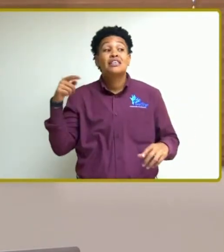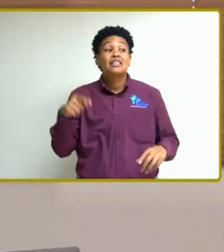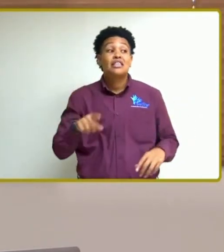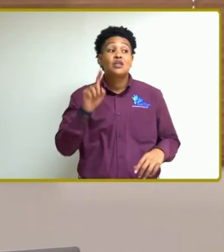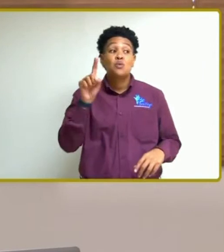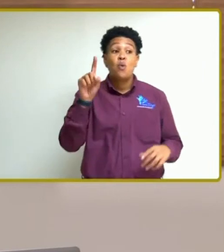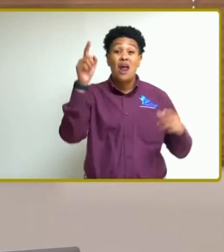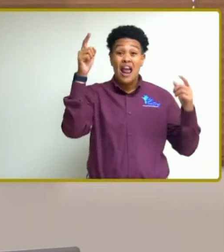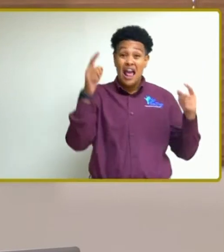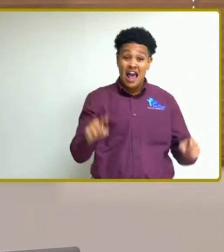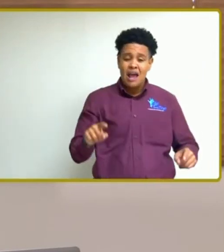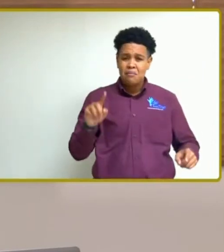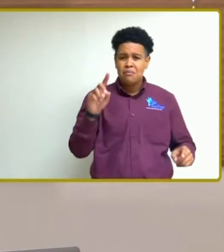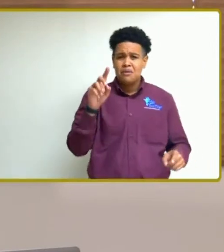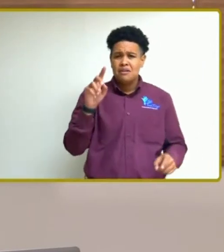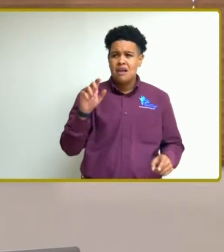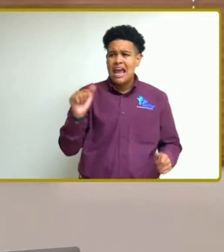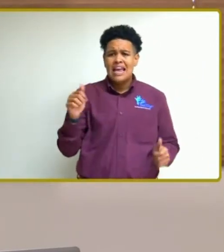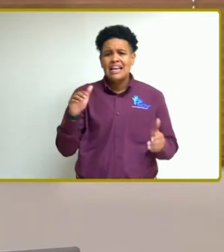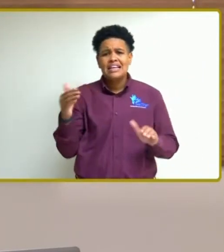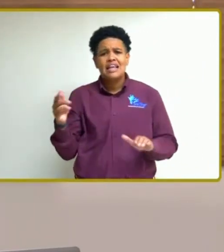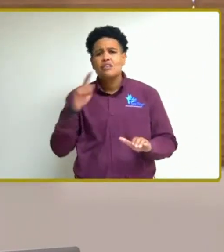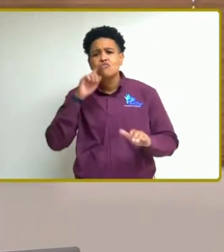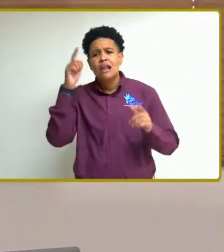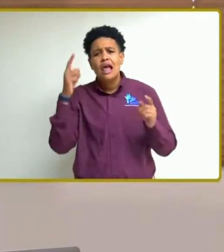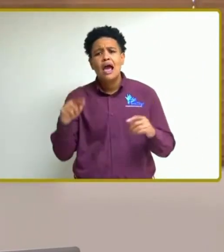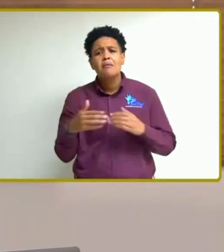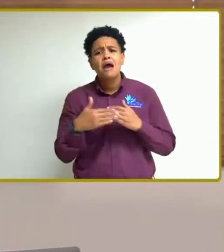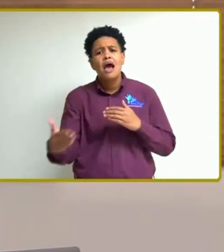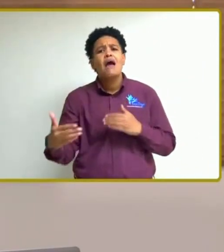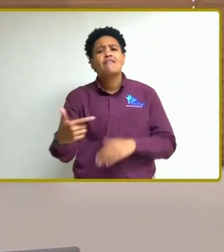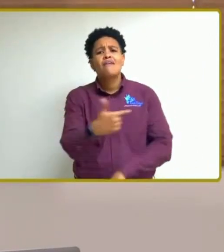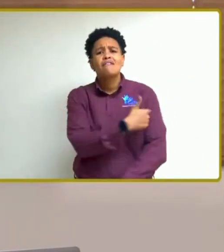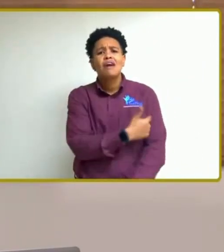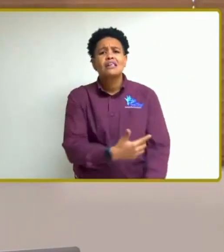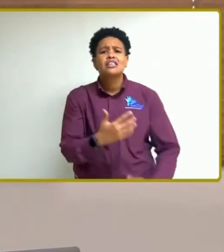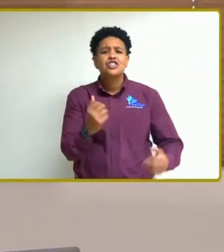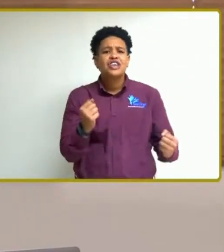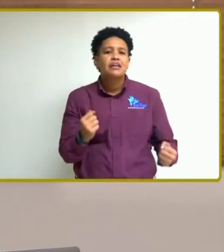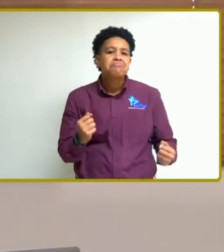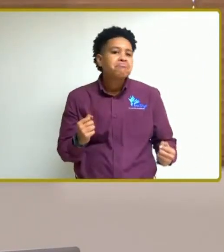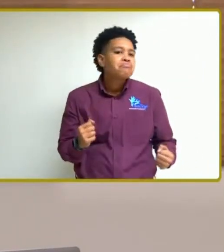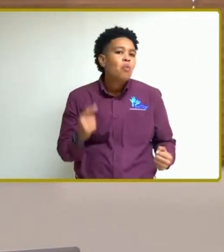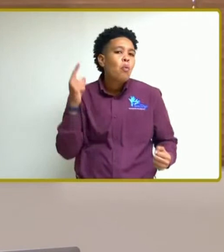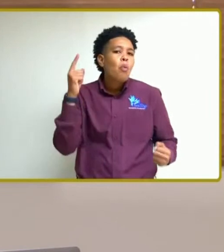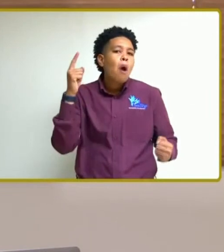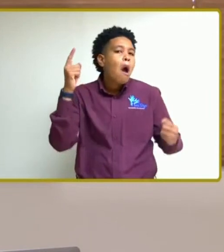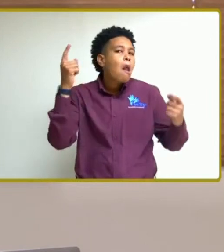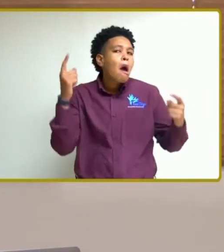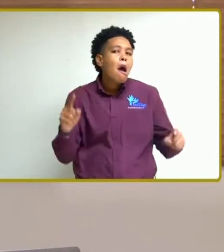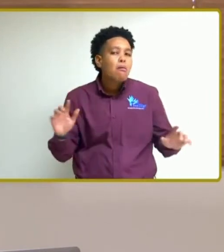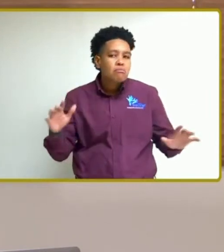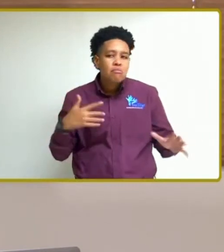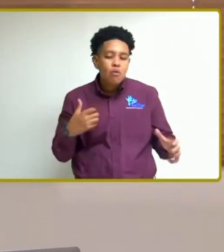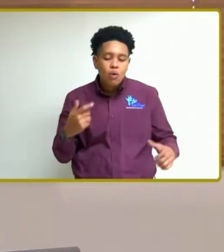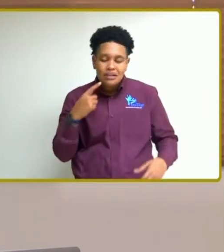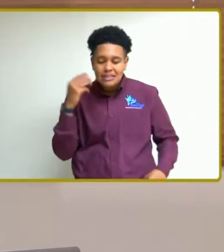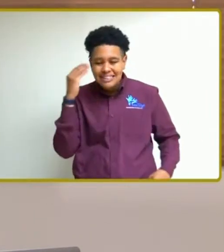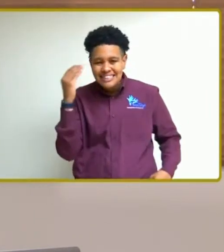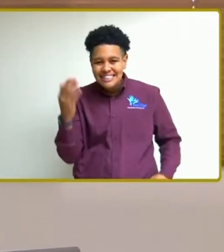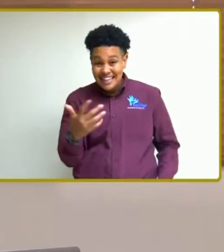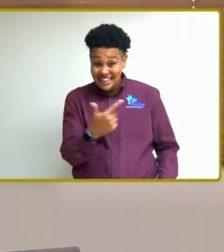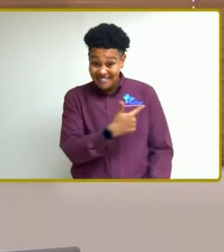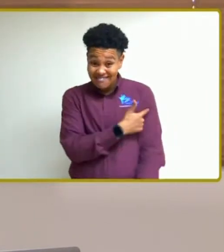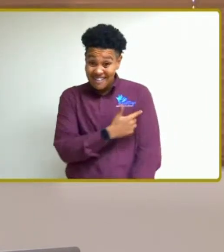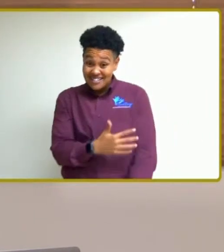one case of any deaths that would have occurred after vaccination. I just want to say, though, that the